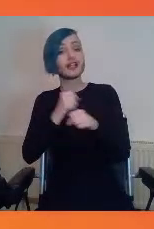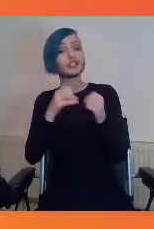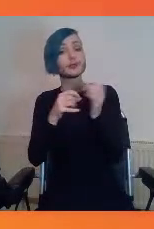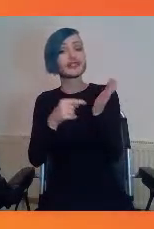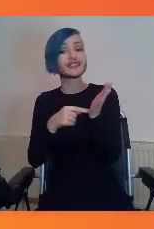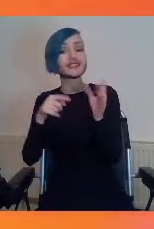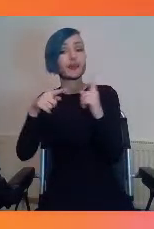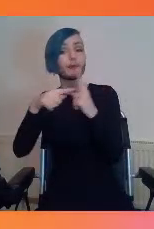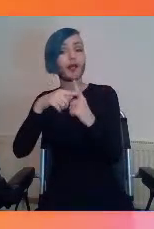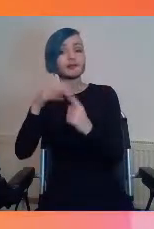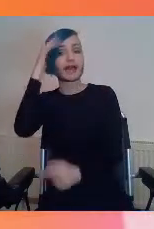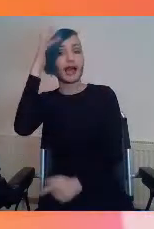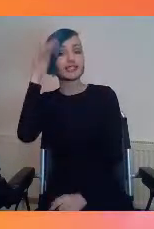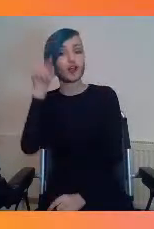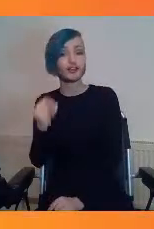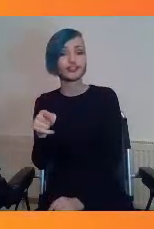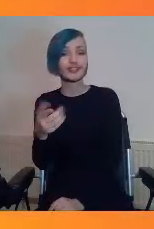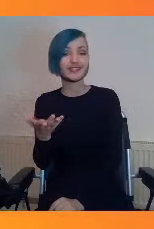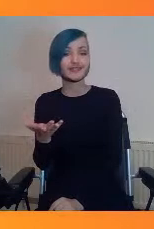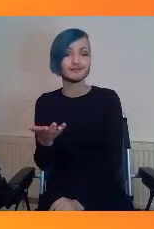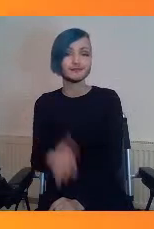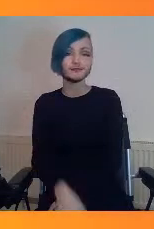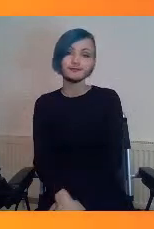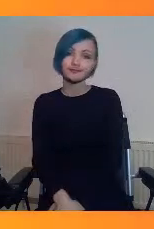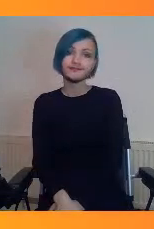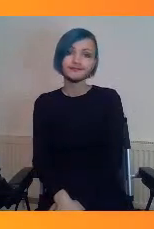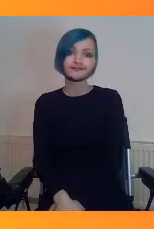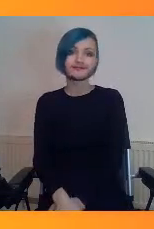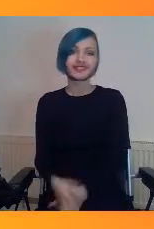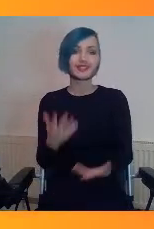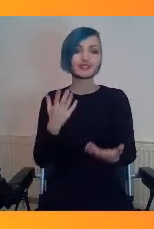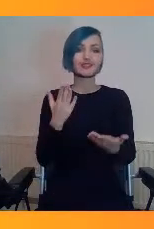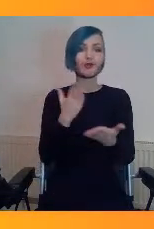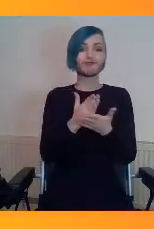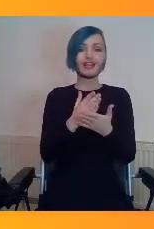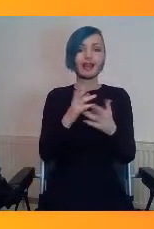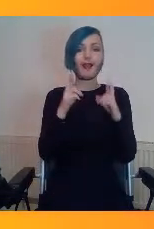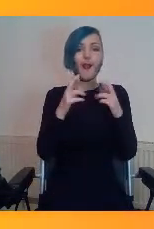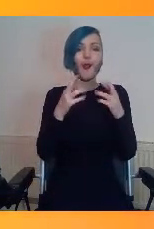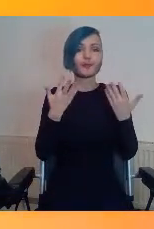So the hope is in young women, and